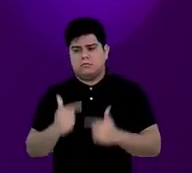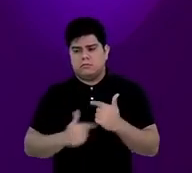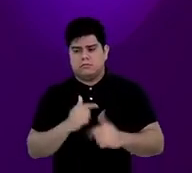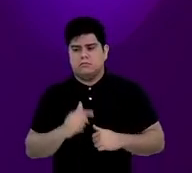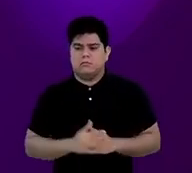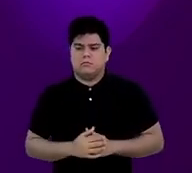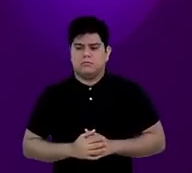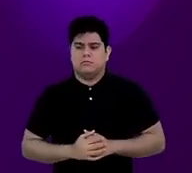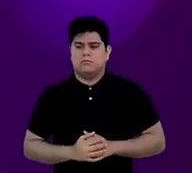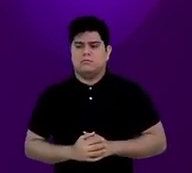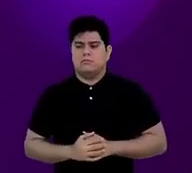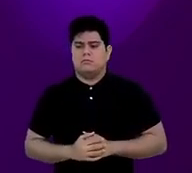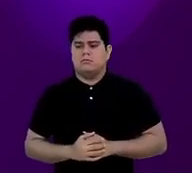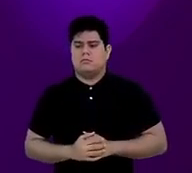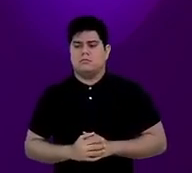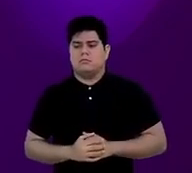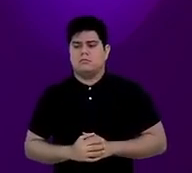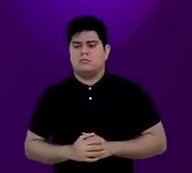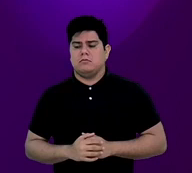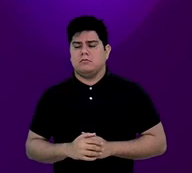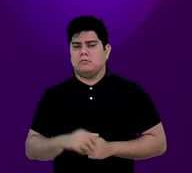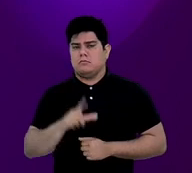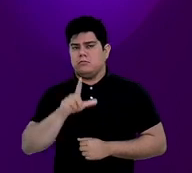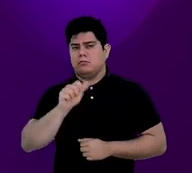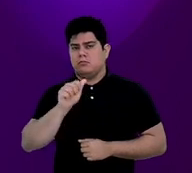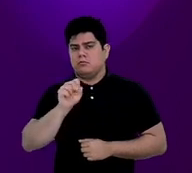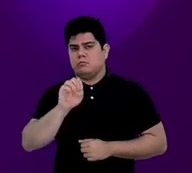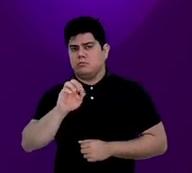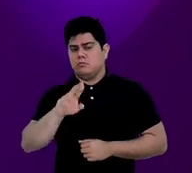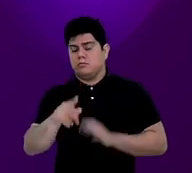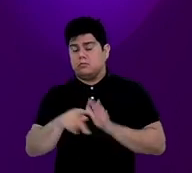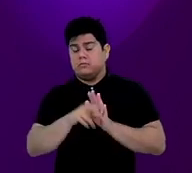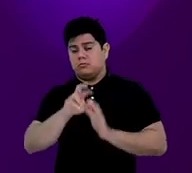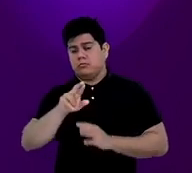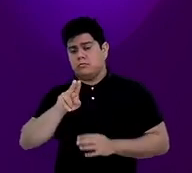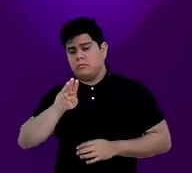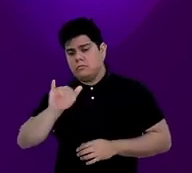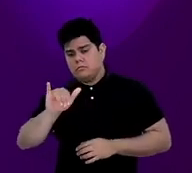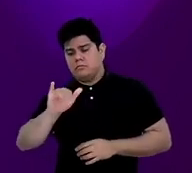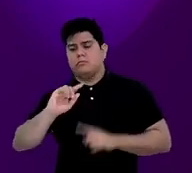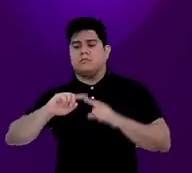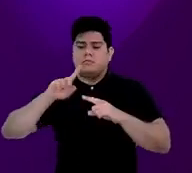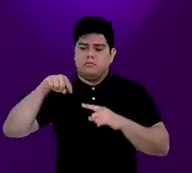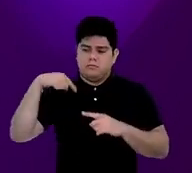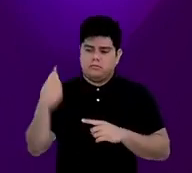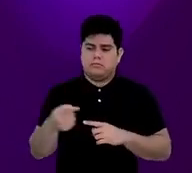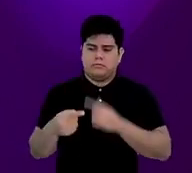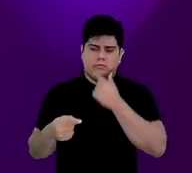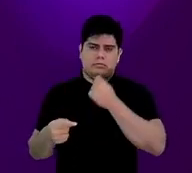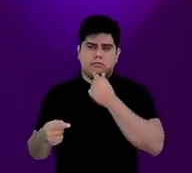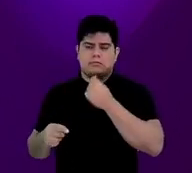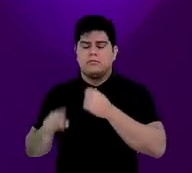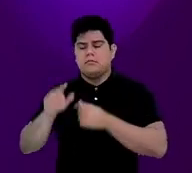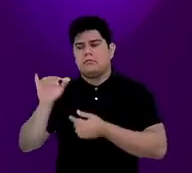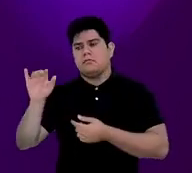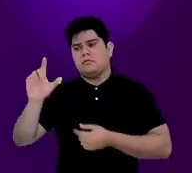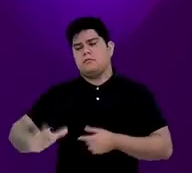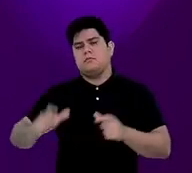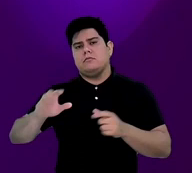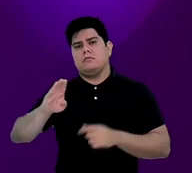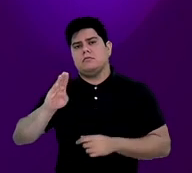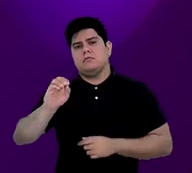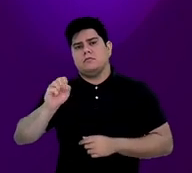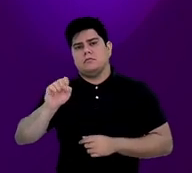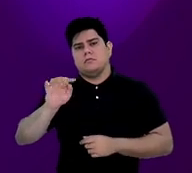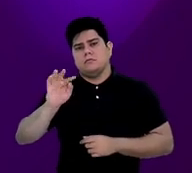Soon after that, Paul McGuff, actually in Boston, got a ruby laser and he treated some tumors